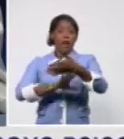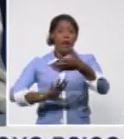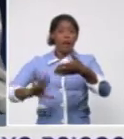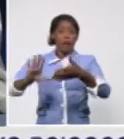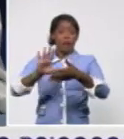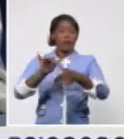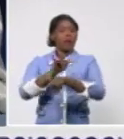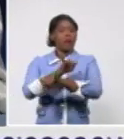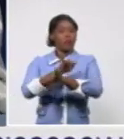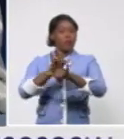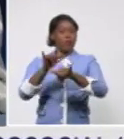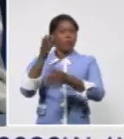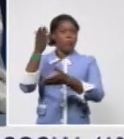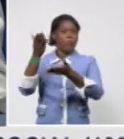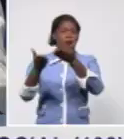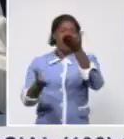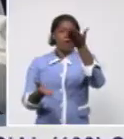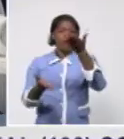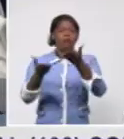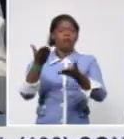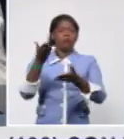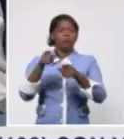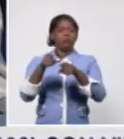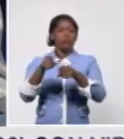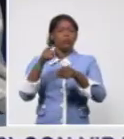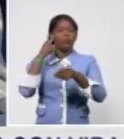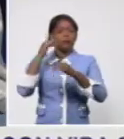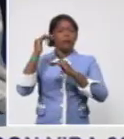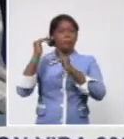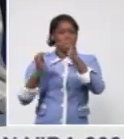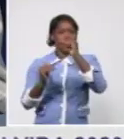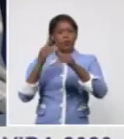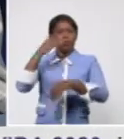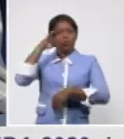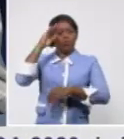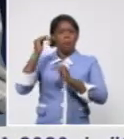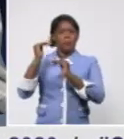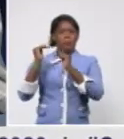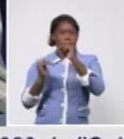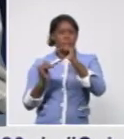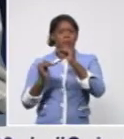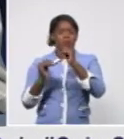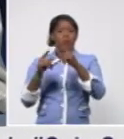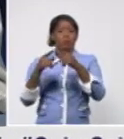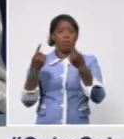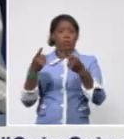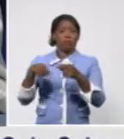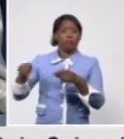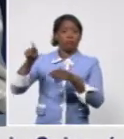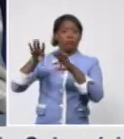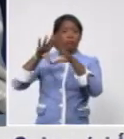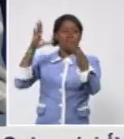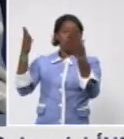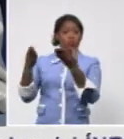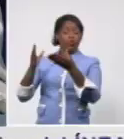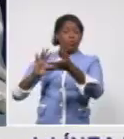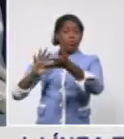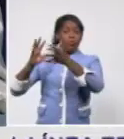3.45%. As I always mention, 2 people were evacuated at the start of the pandemic.